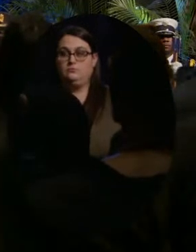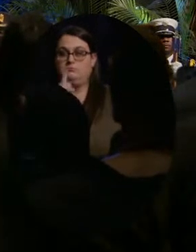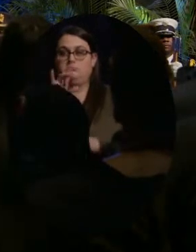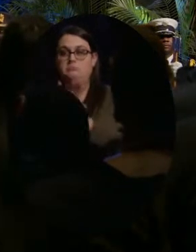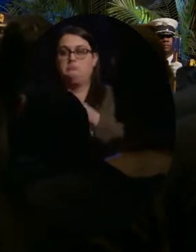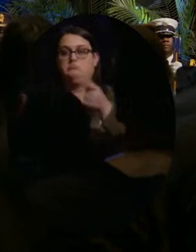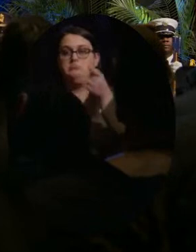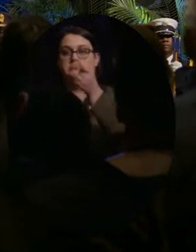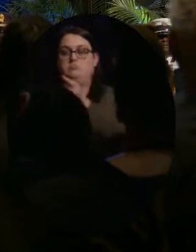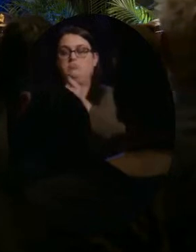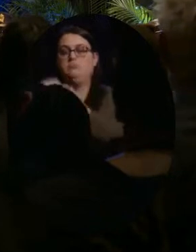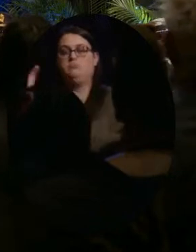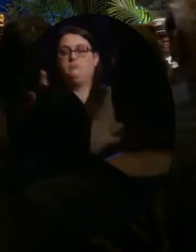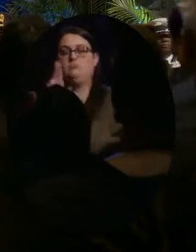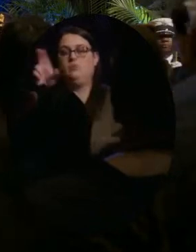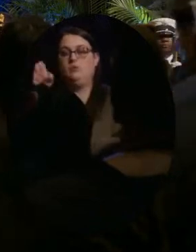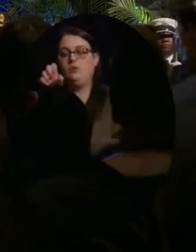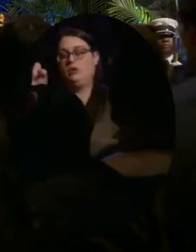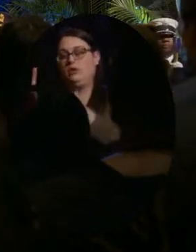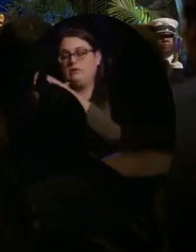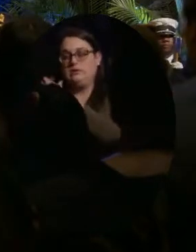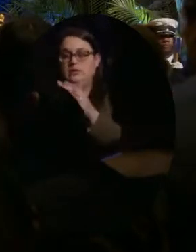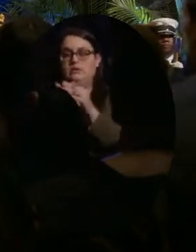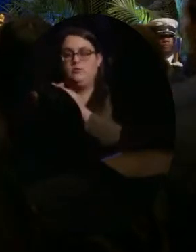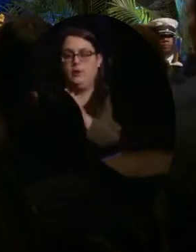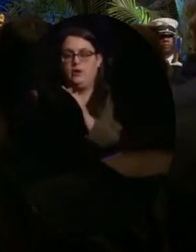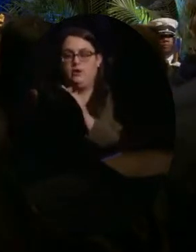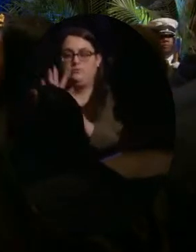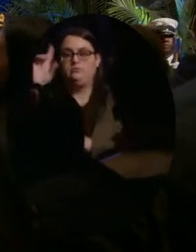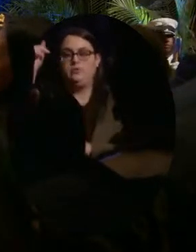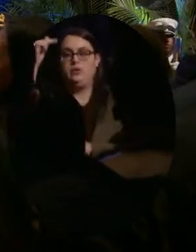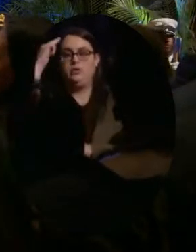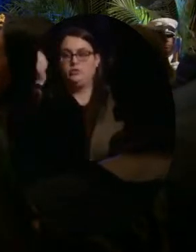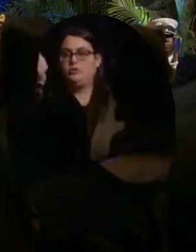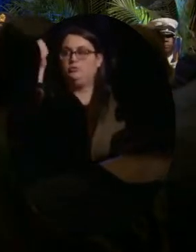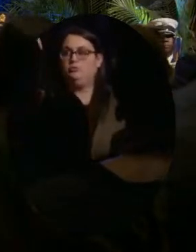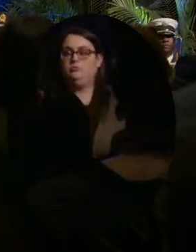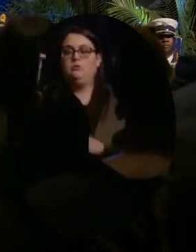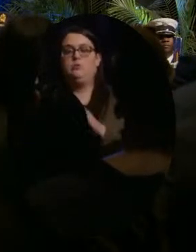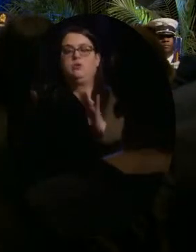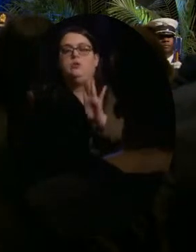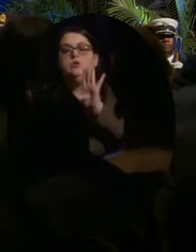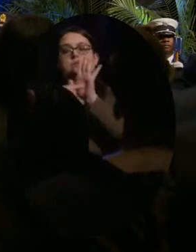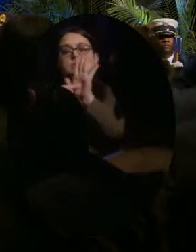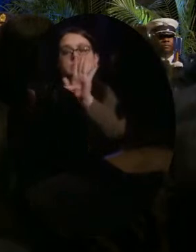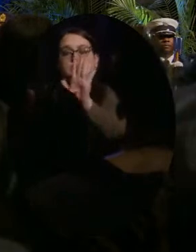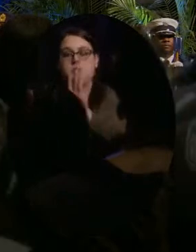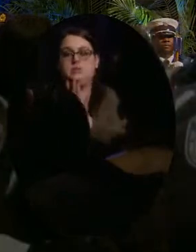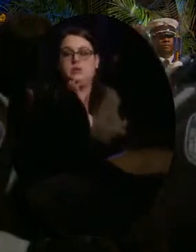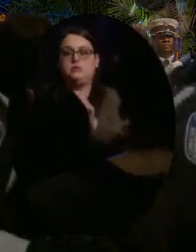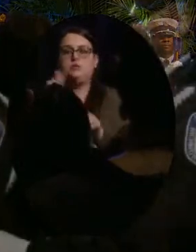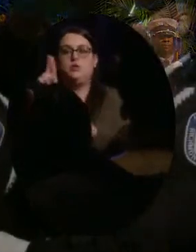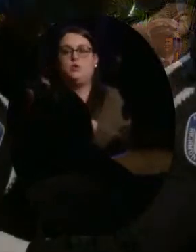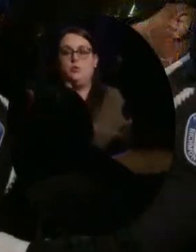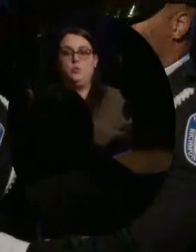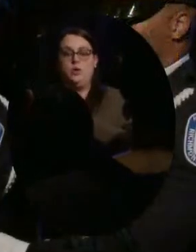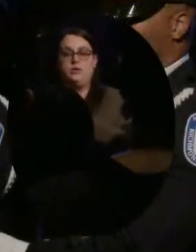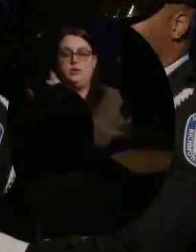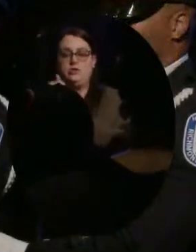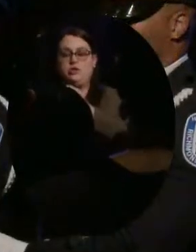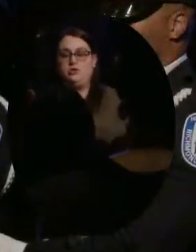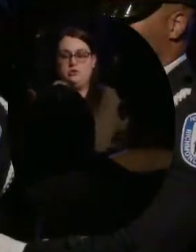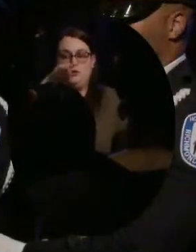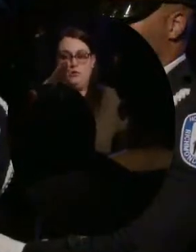Pledge of Allegiance to the flag of the United States of America and to the Republic for which it stands,